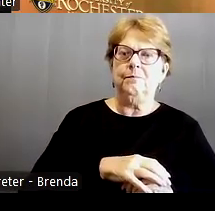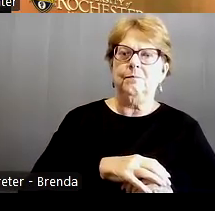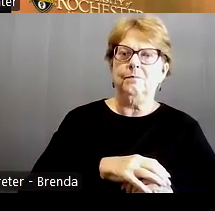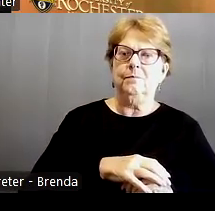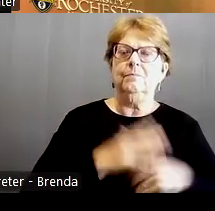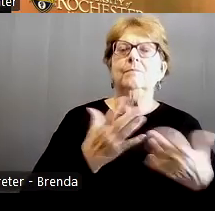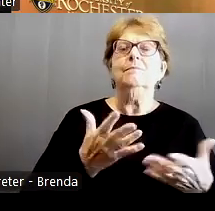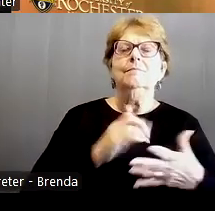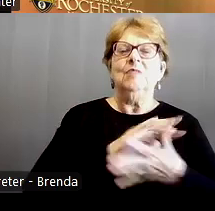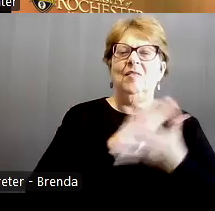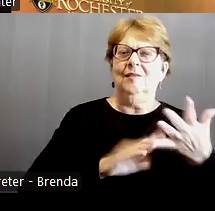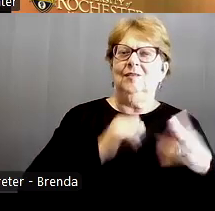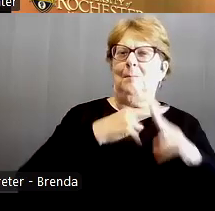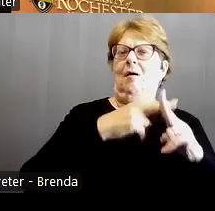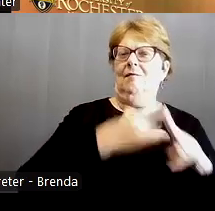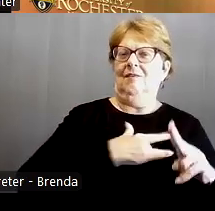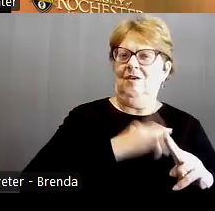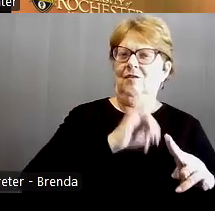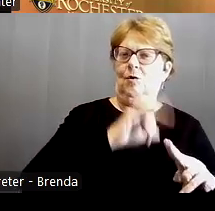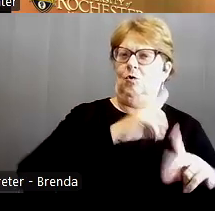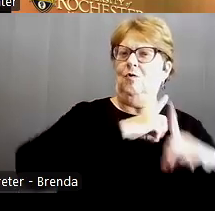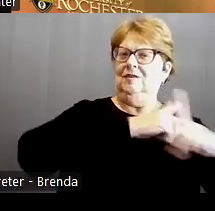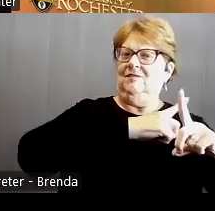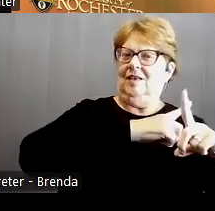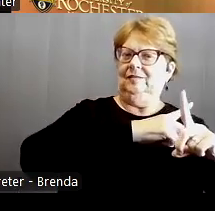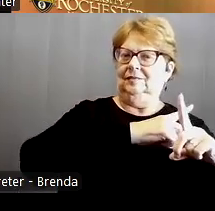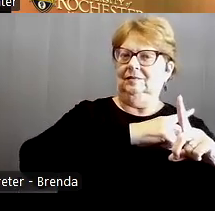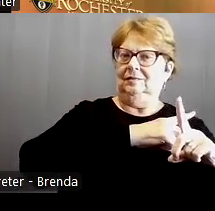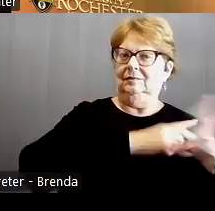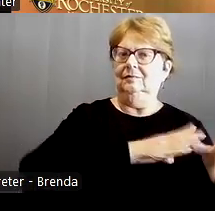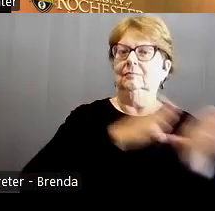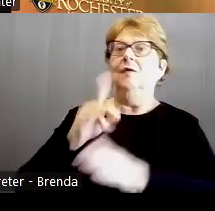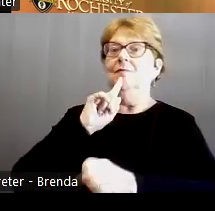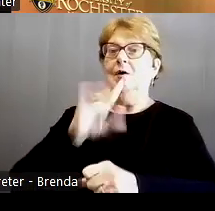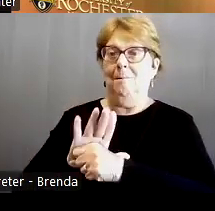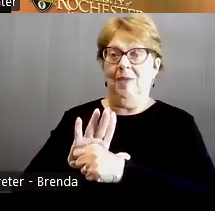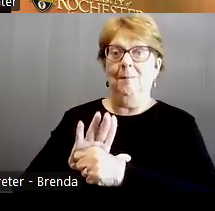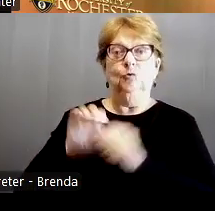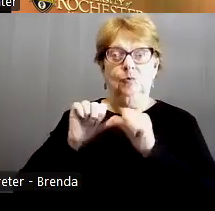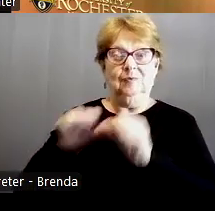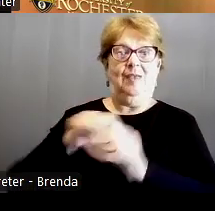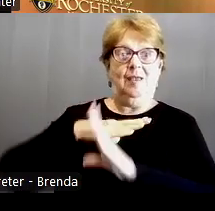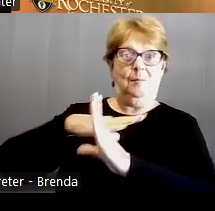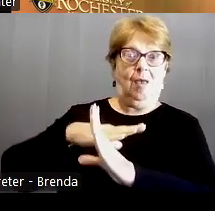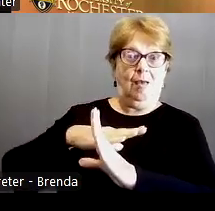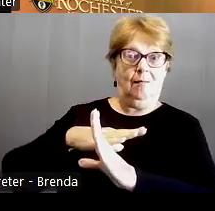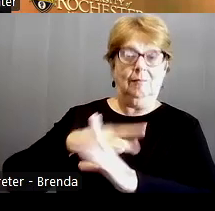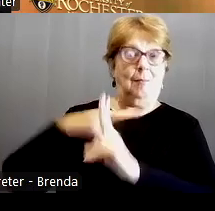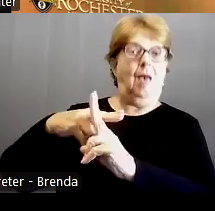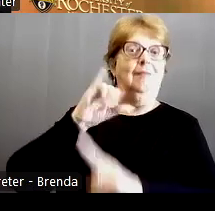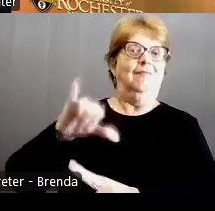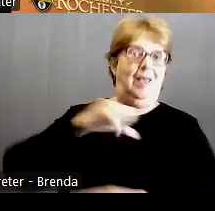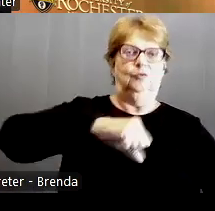the things that block the feelings are the defenses. And the commitment to staying blocked is the resistance